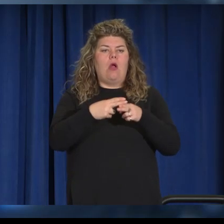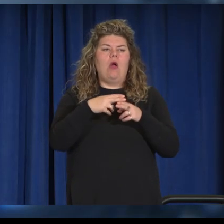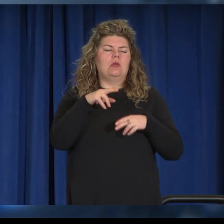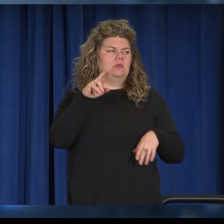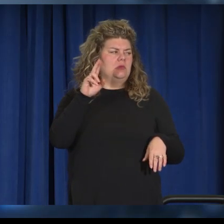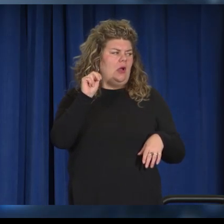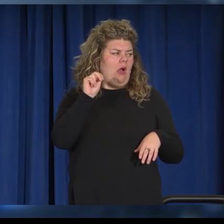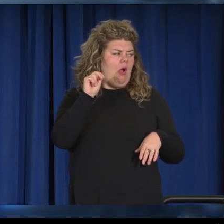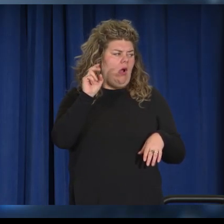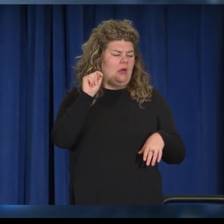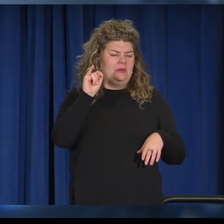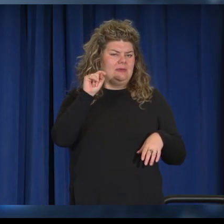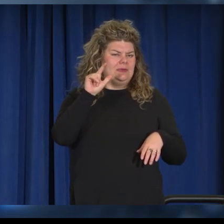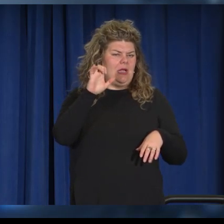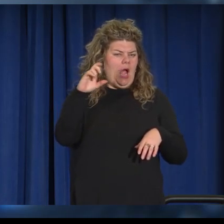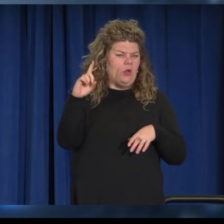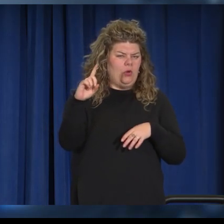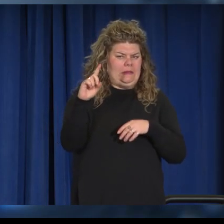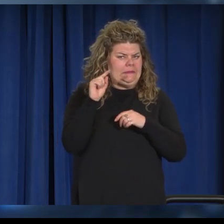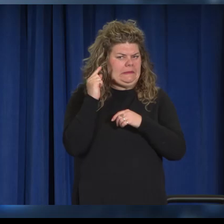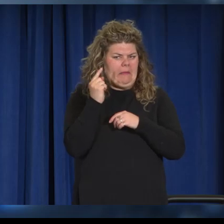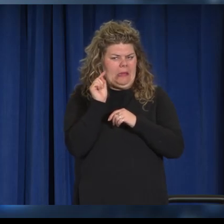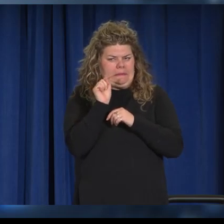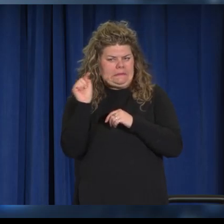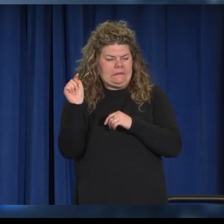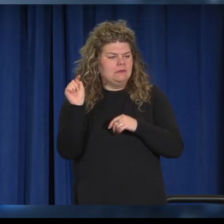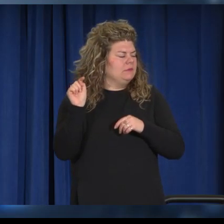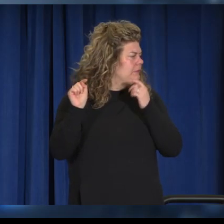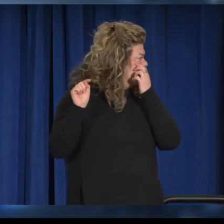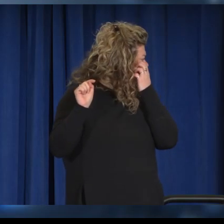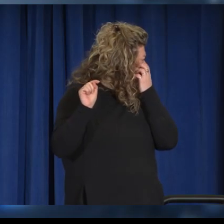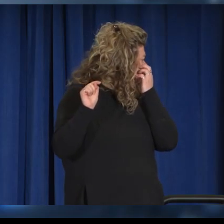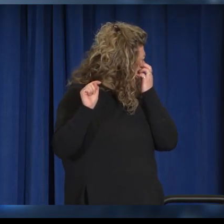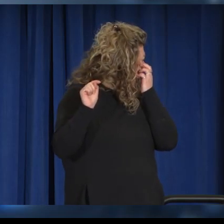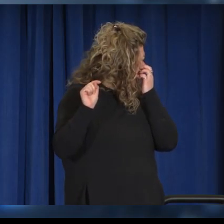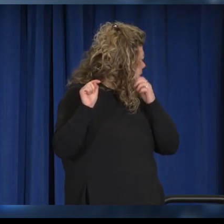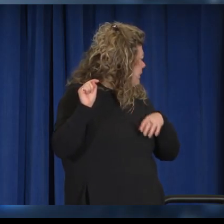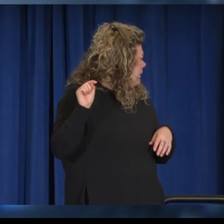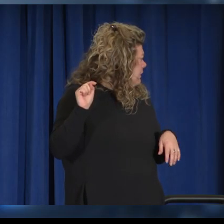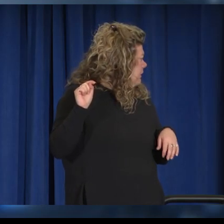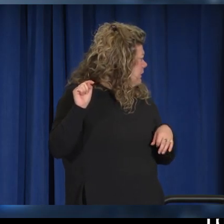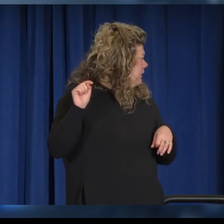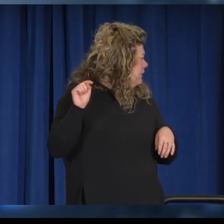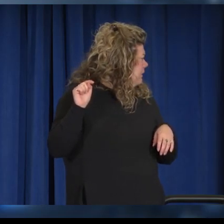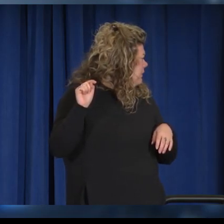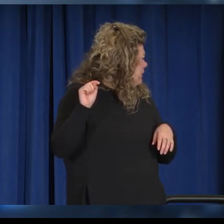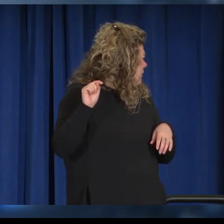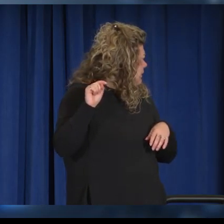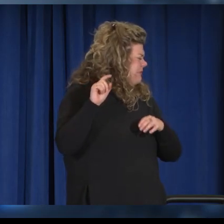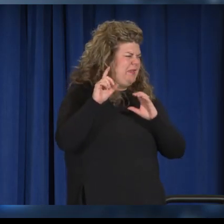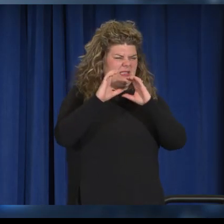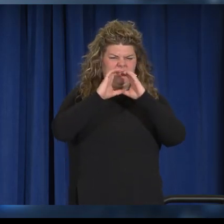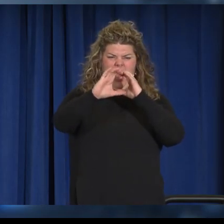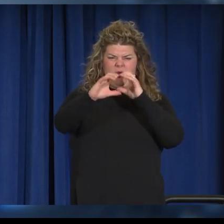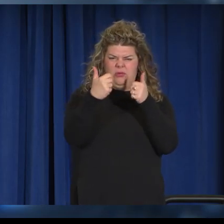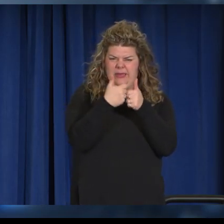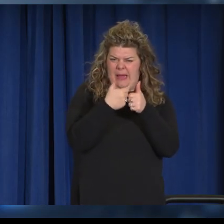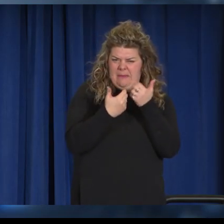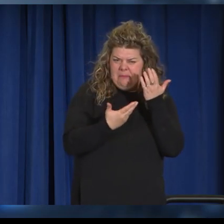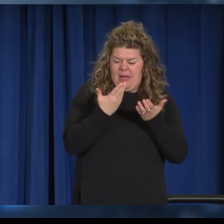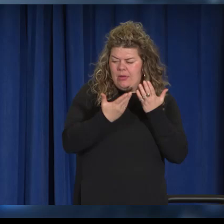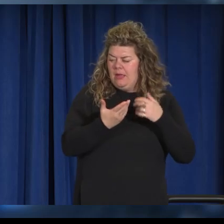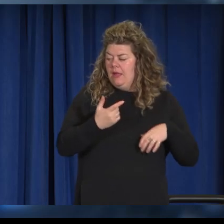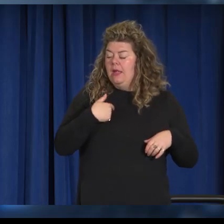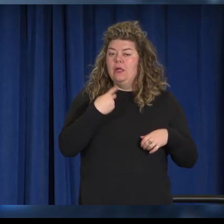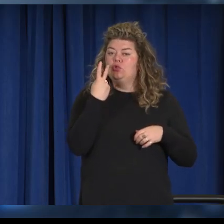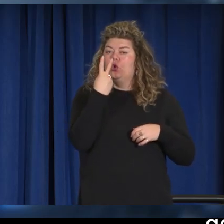I don't know if anyone's played it, but it's, I see Jesse's nodding, that's good. You play as 2 geese and